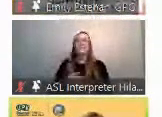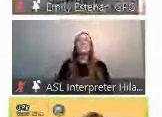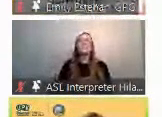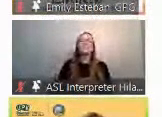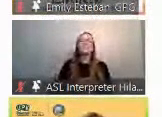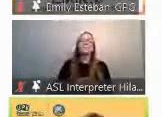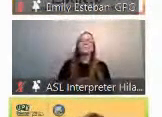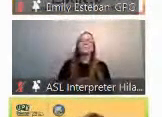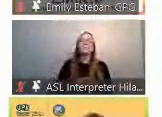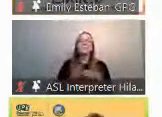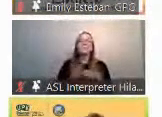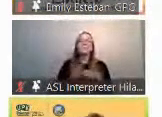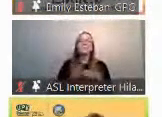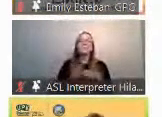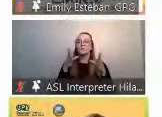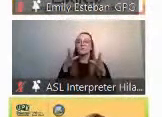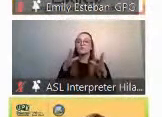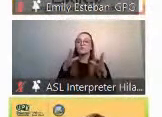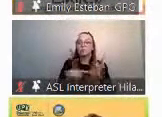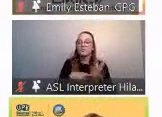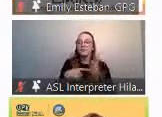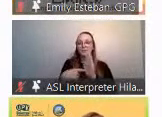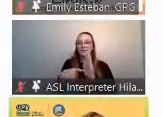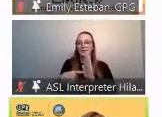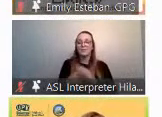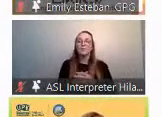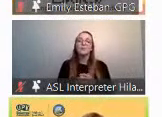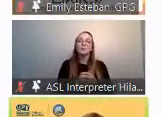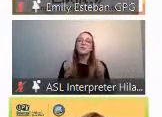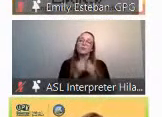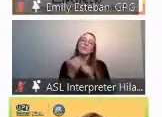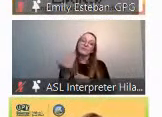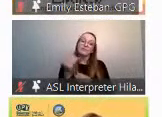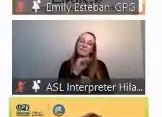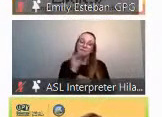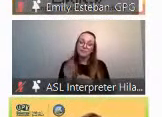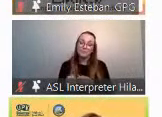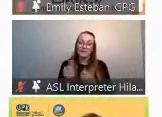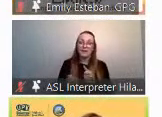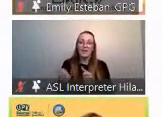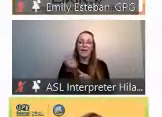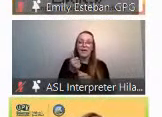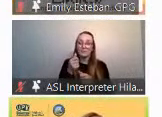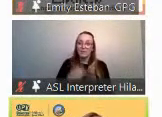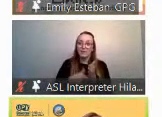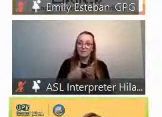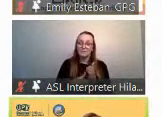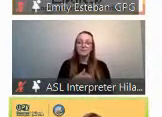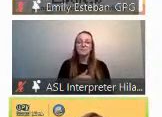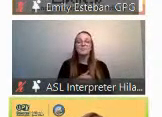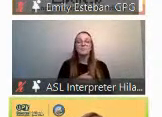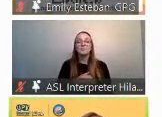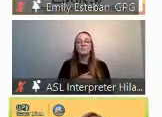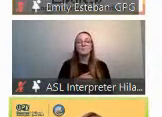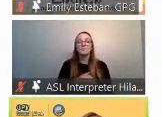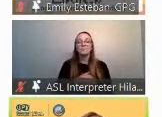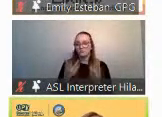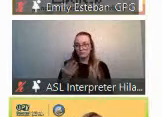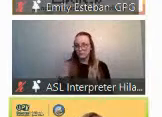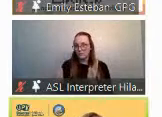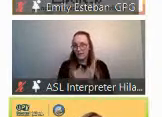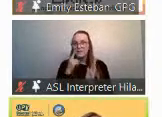A provider payment example with the 15% administrative costs, and this is again for